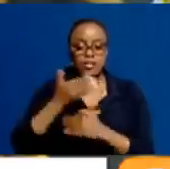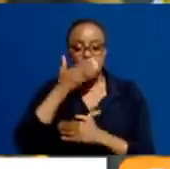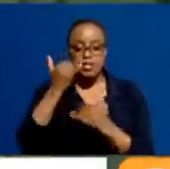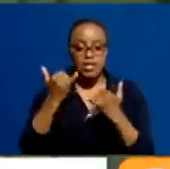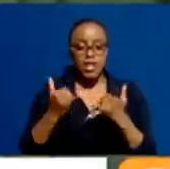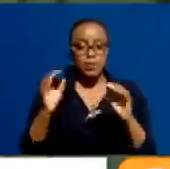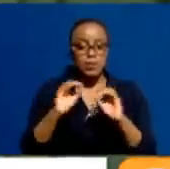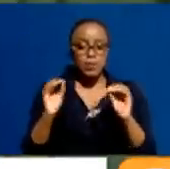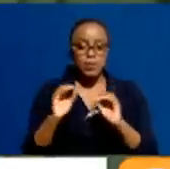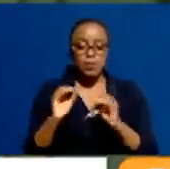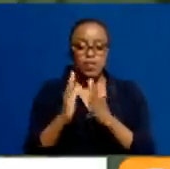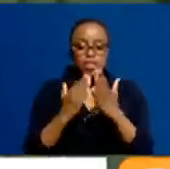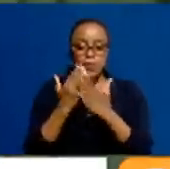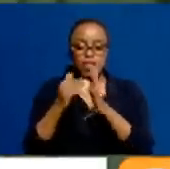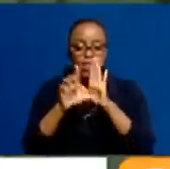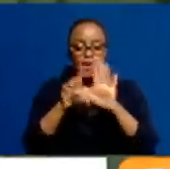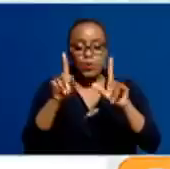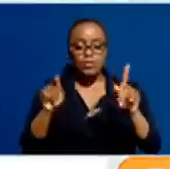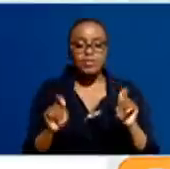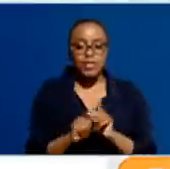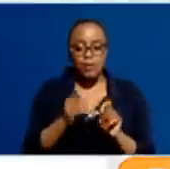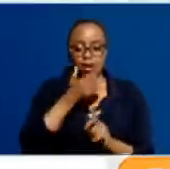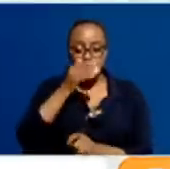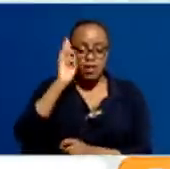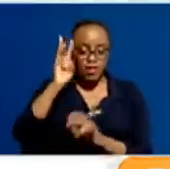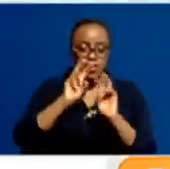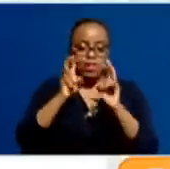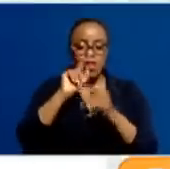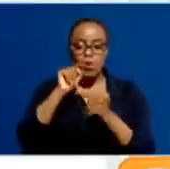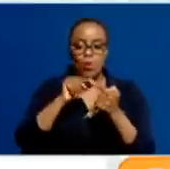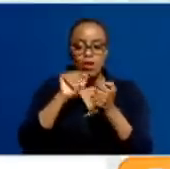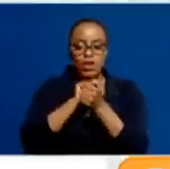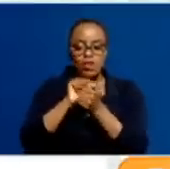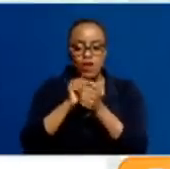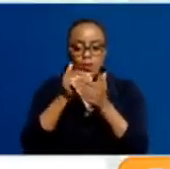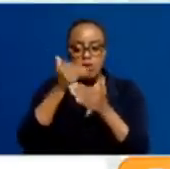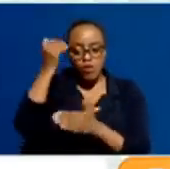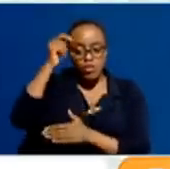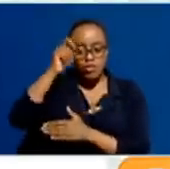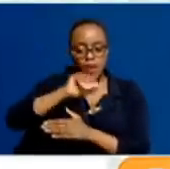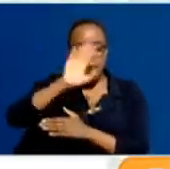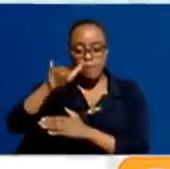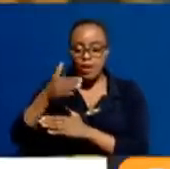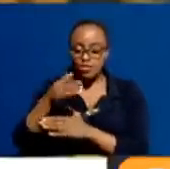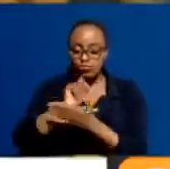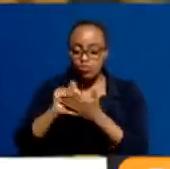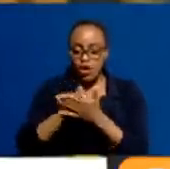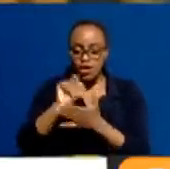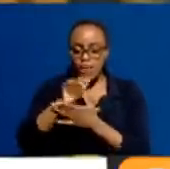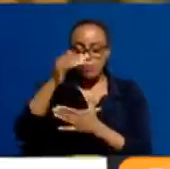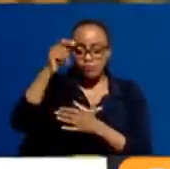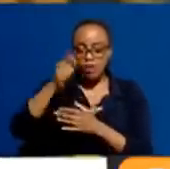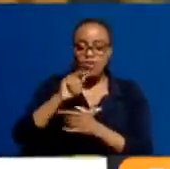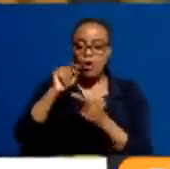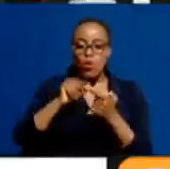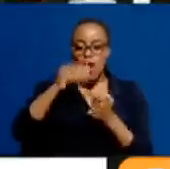now. The petitioner's legal team will respond to the issues on Friday before the judges retreat to pen their verdict that will be rendered